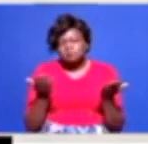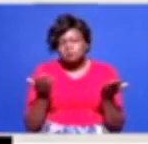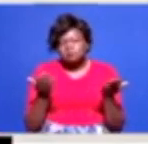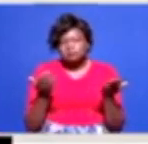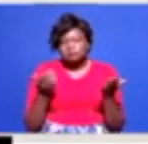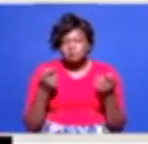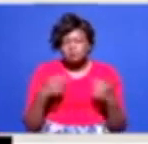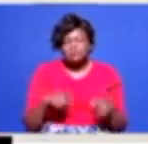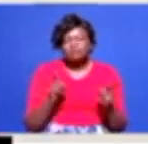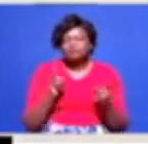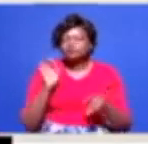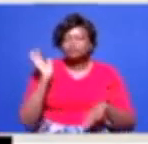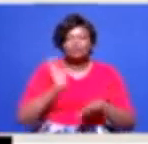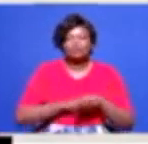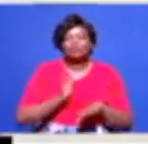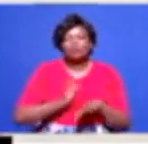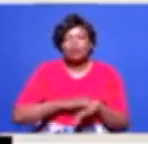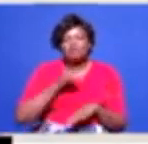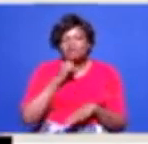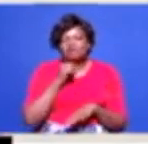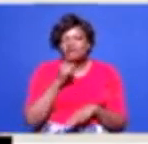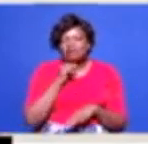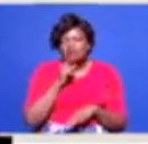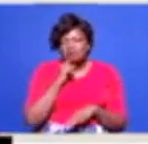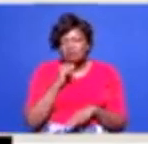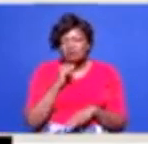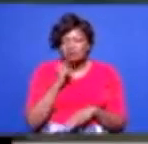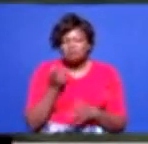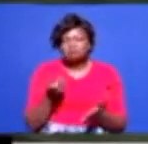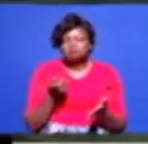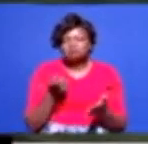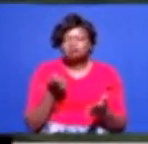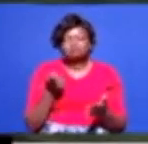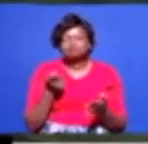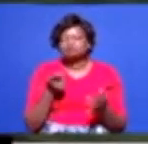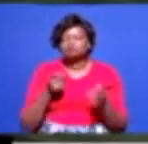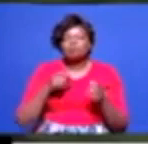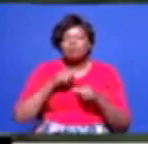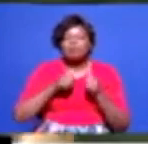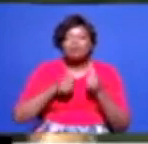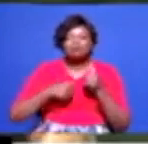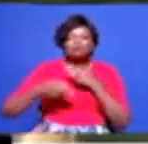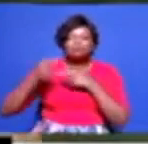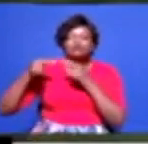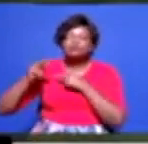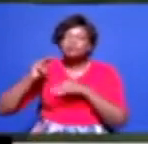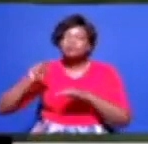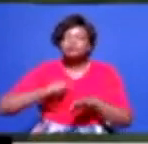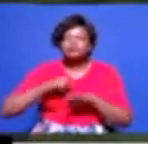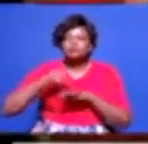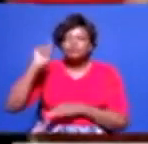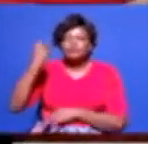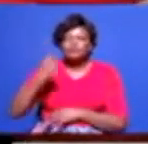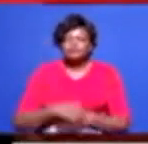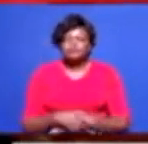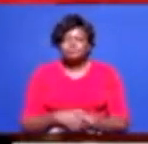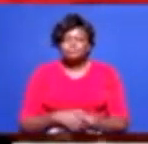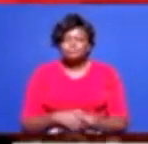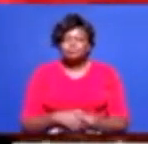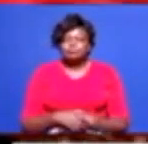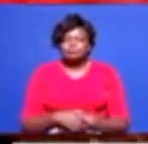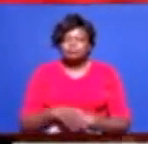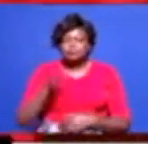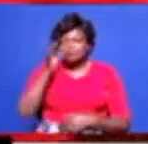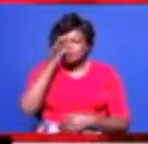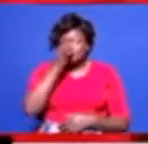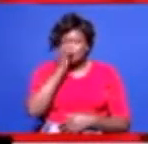notable father figure in the chronicles of our nation. Rais alisema urathi wa hayati Kibaki